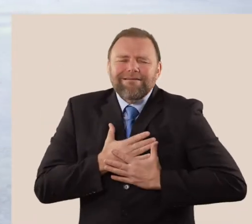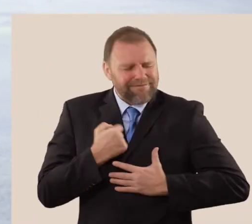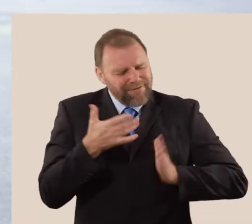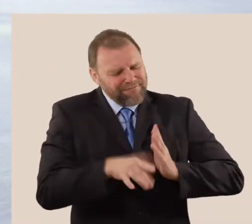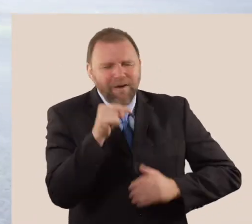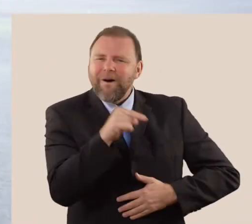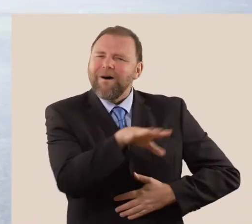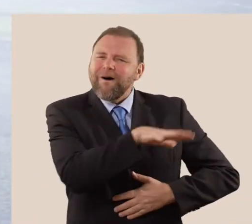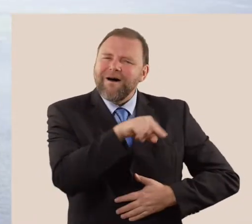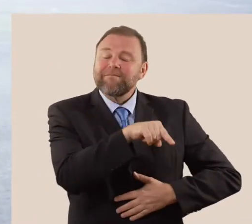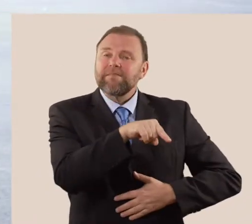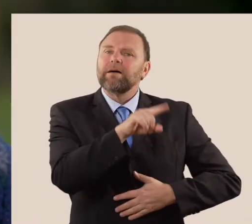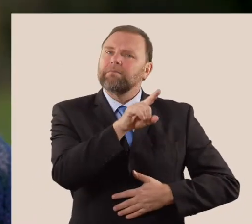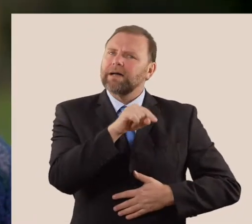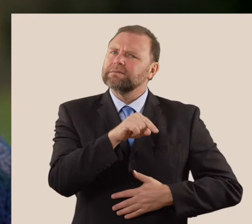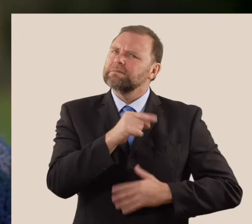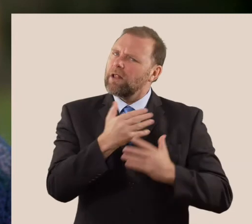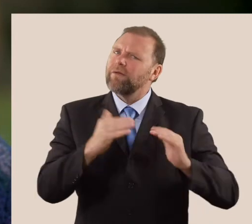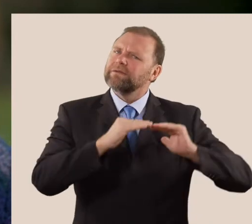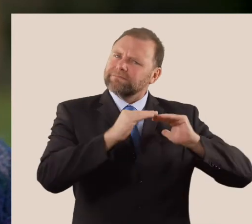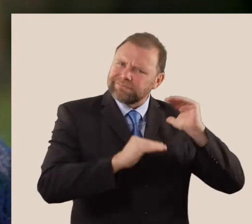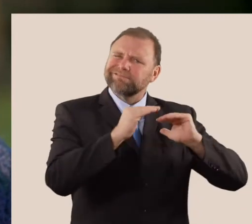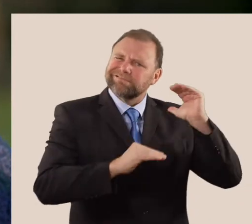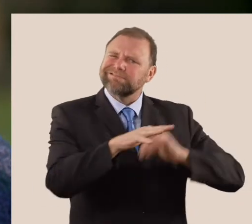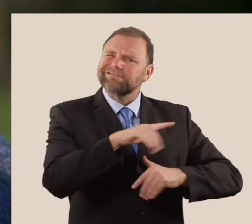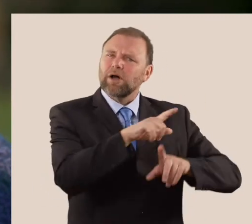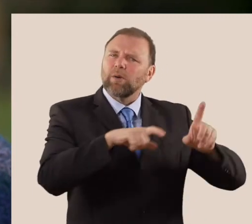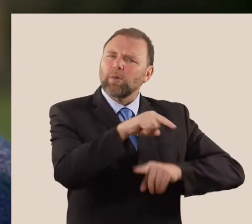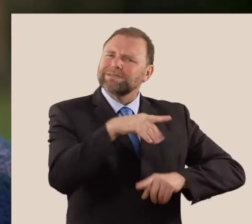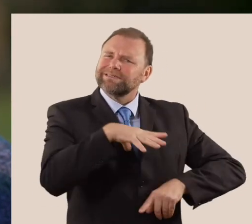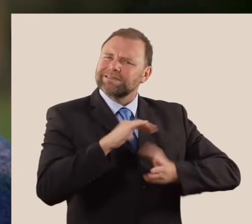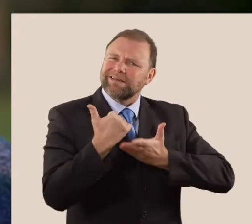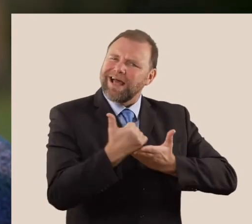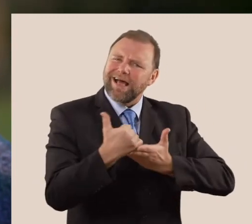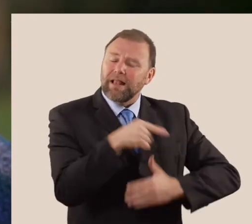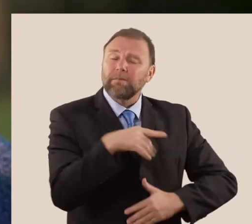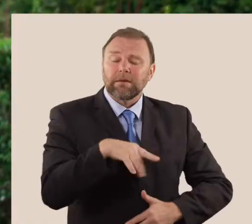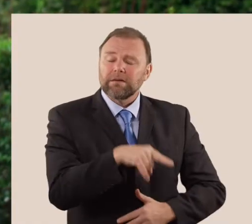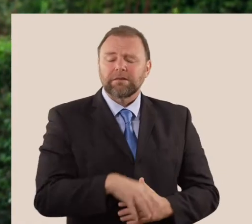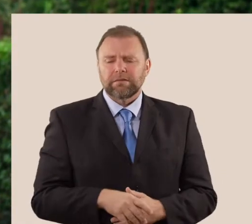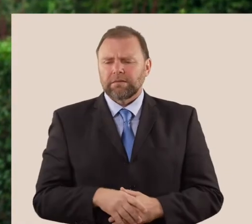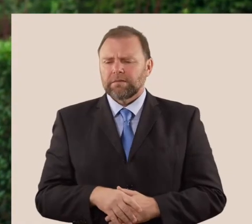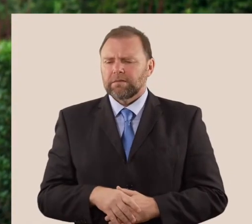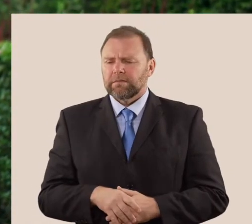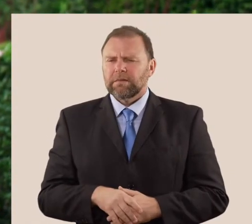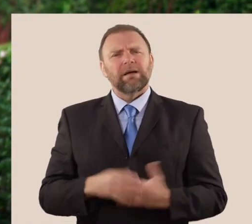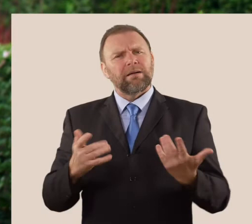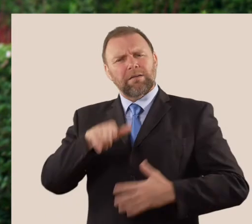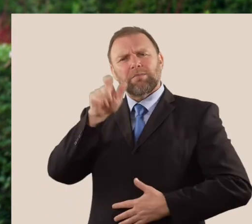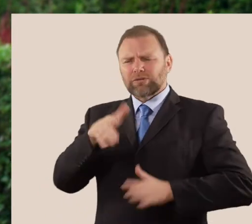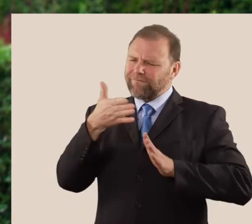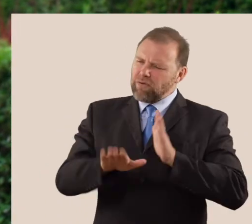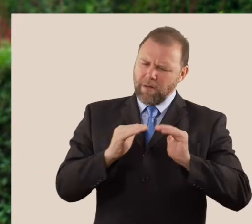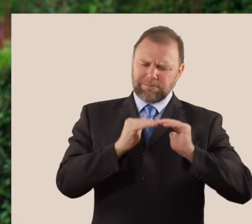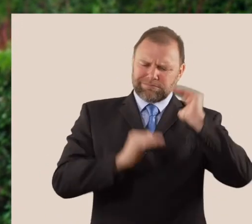where I come from. However, there are a lot of disadvantaged communities that need all the help that they can get. Just because